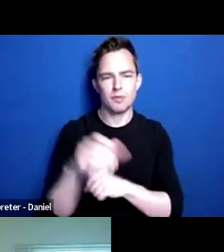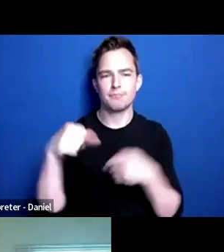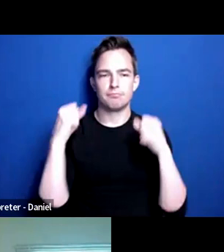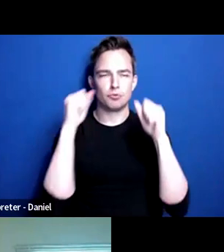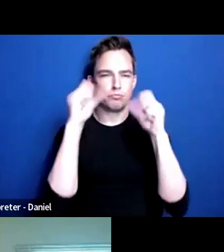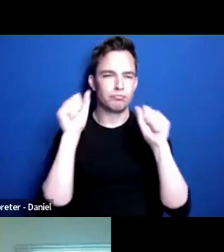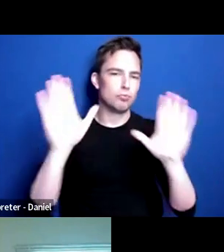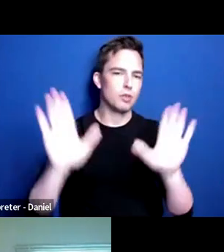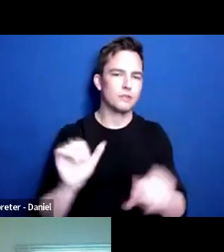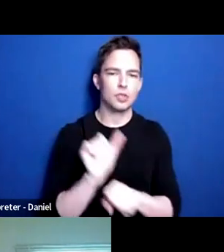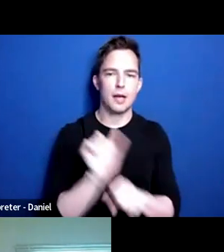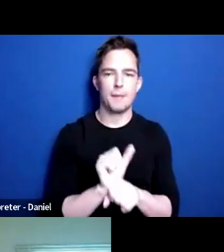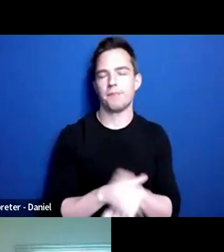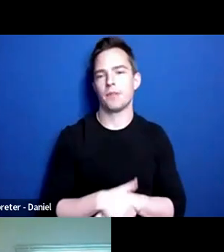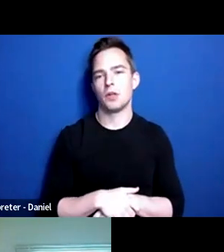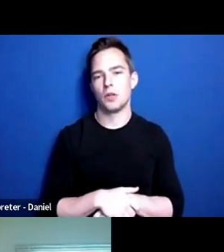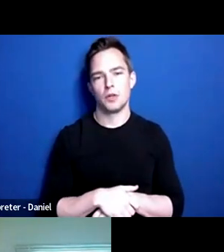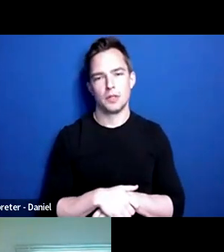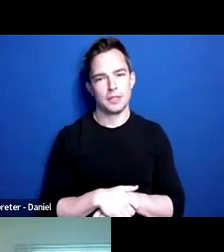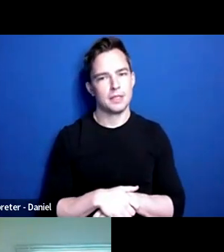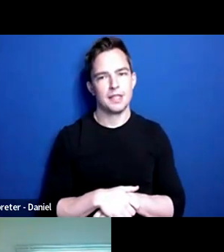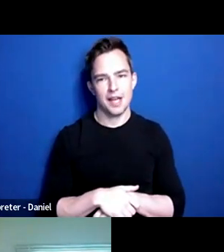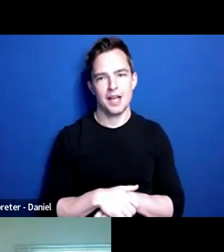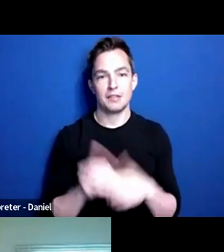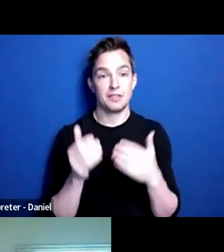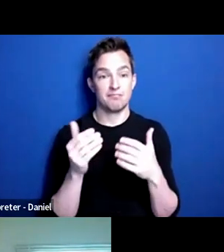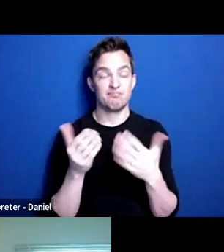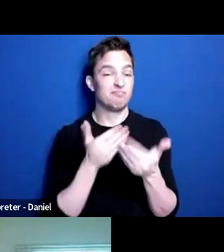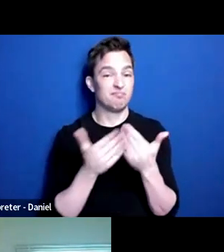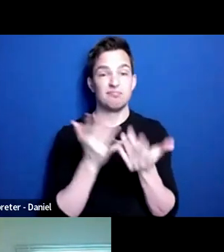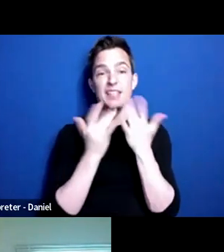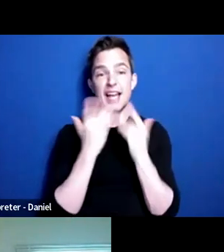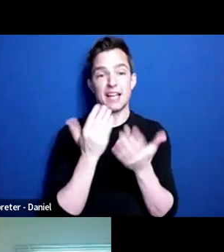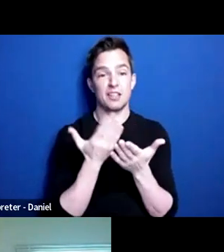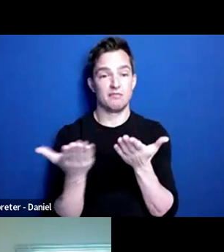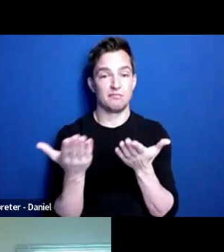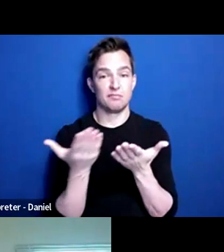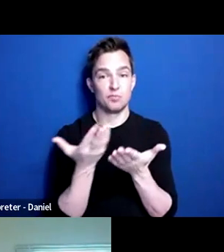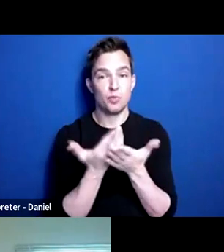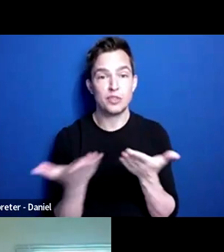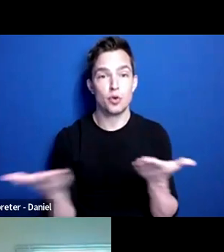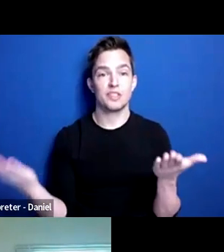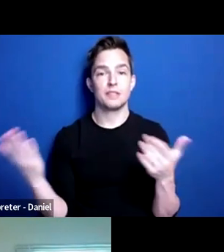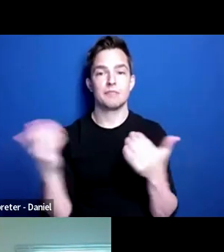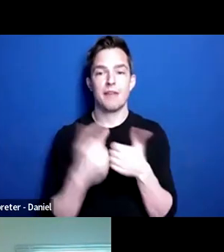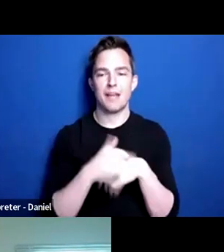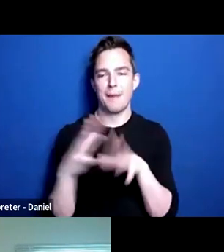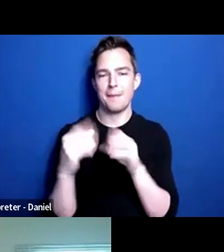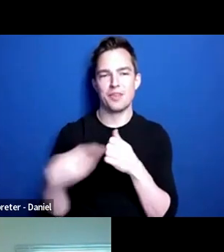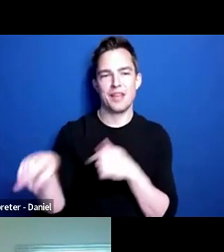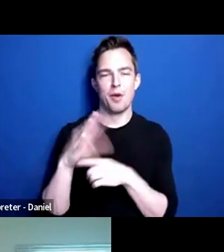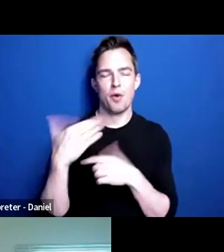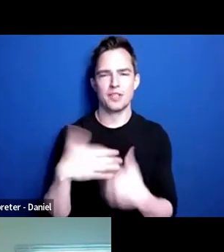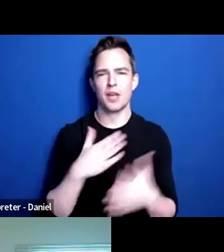tremendous job with lack of services or resources. So every time I meet with them, I'm always